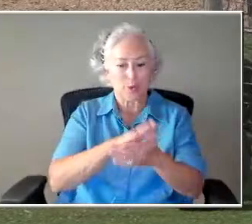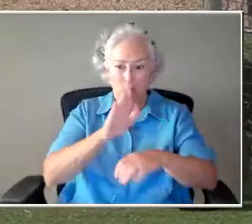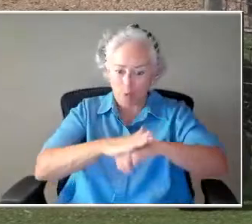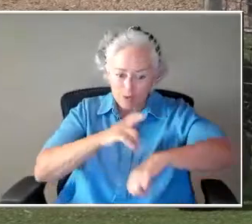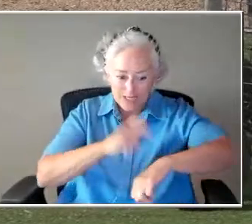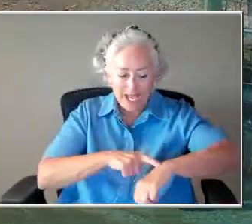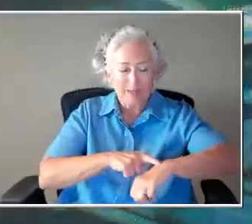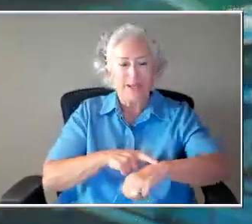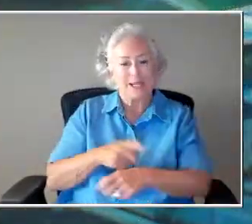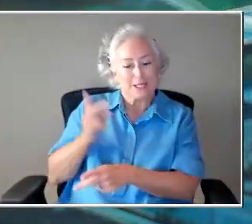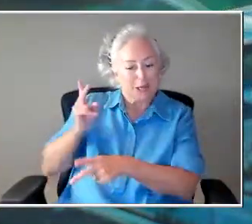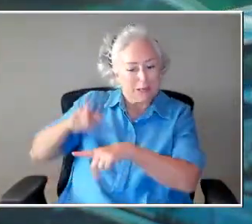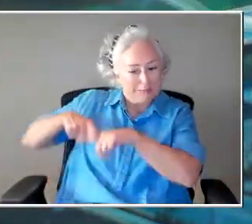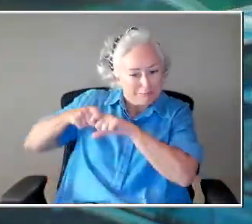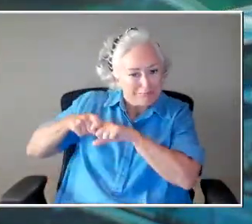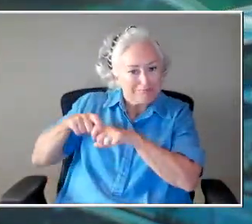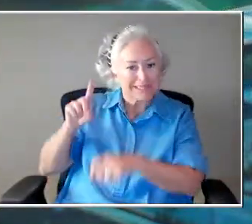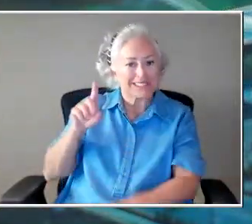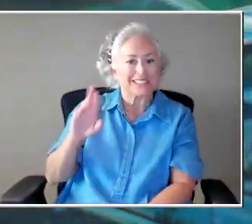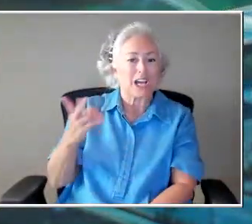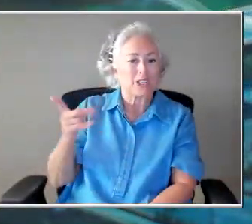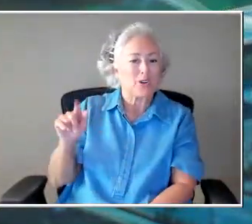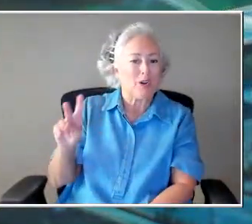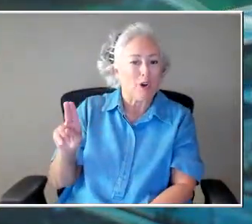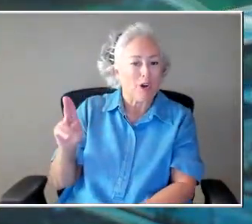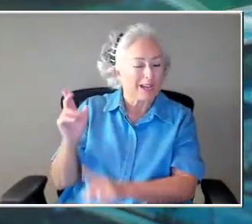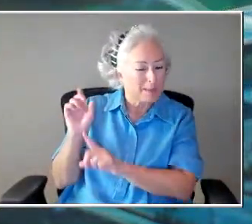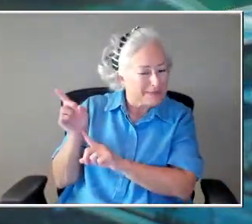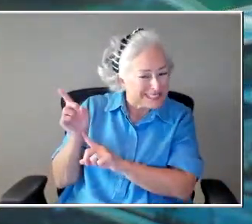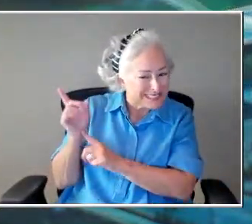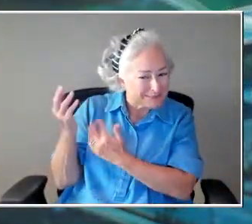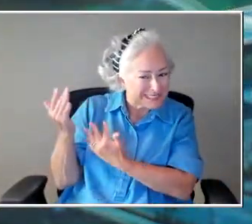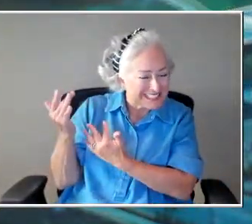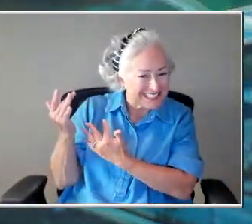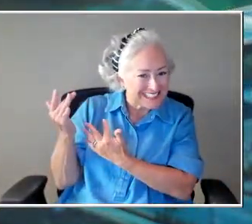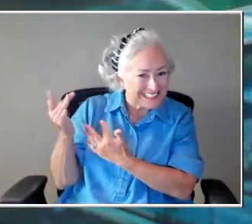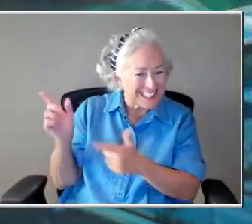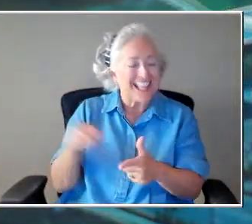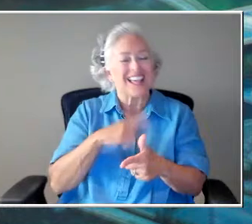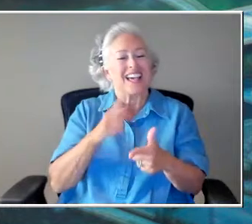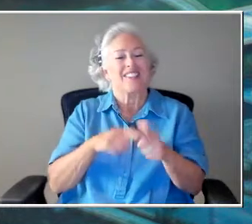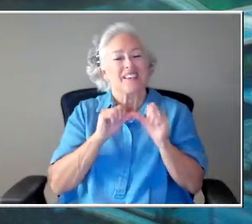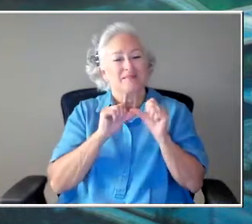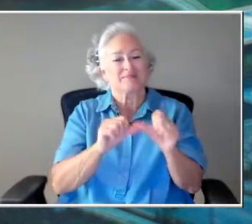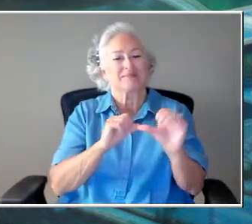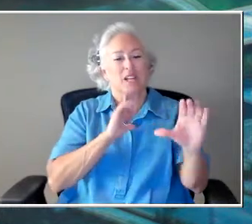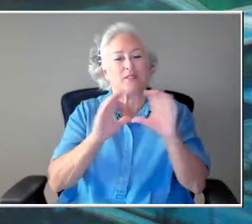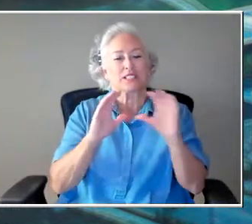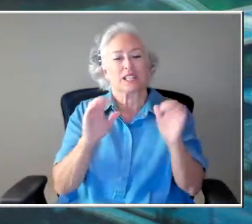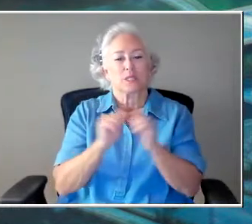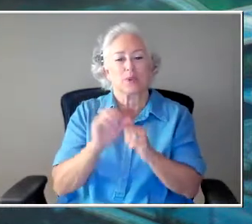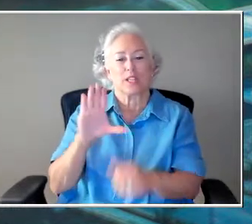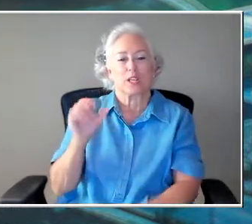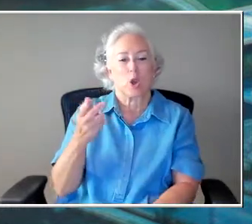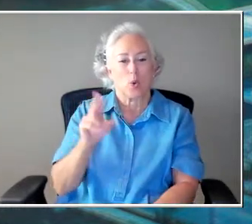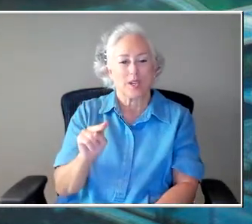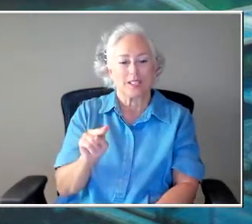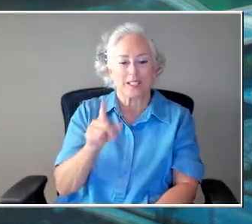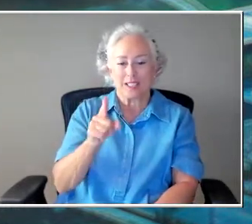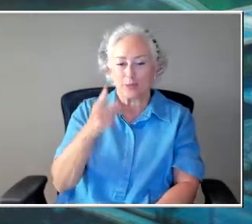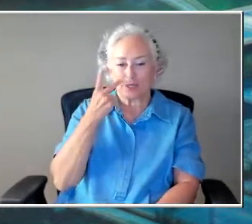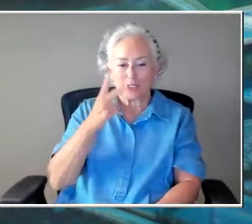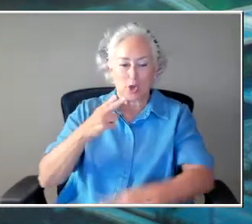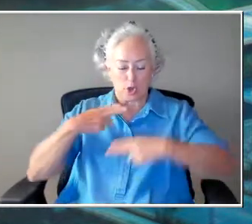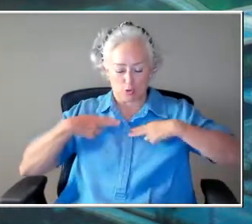Hawkinson just a little bit in the wings. We're going to get to him in a moment. We're going to continue our conversation with Cohen. Cohen, we saw you in uniform for Ellenwood High